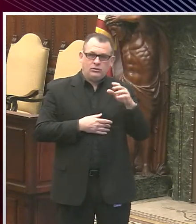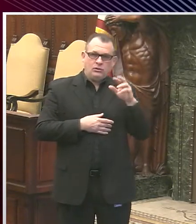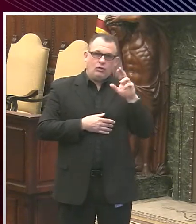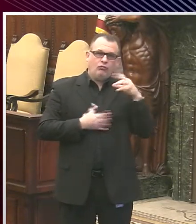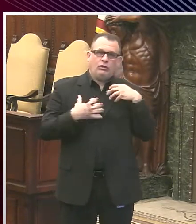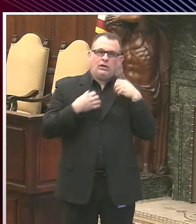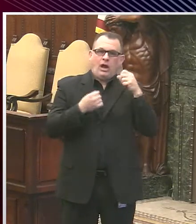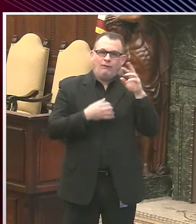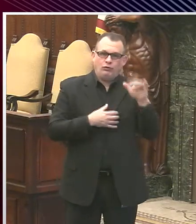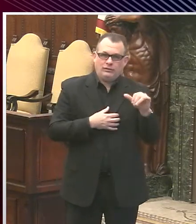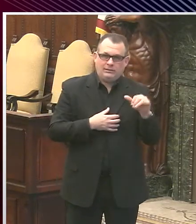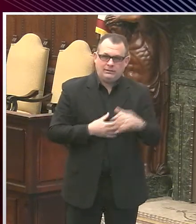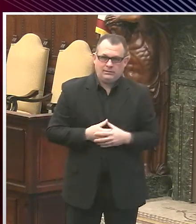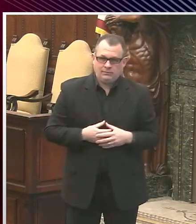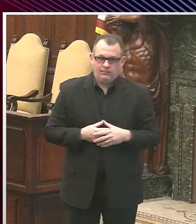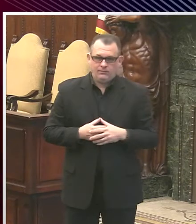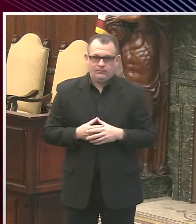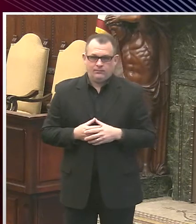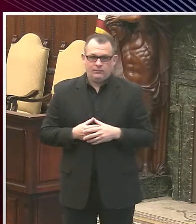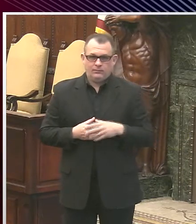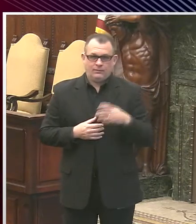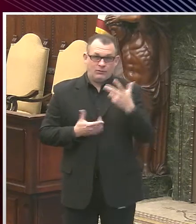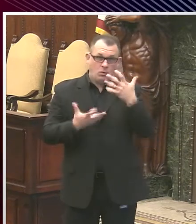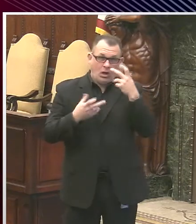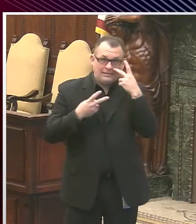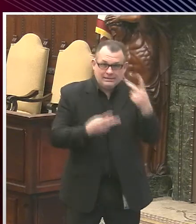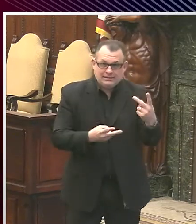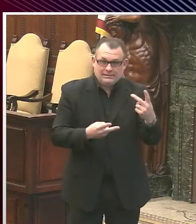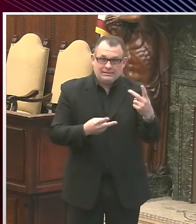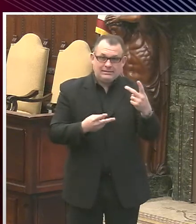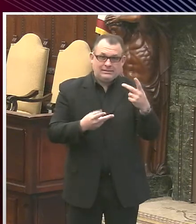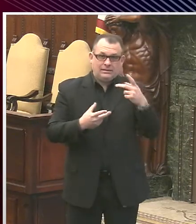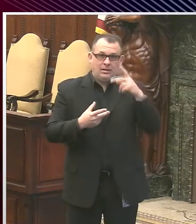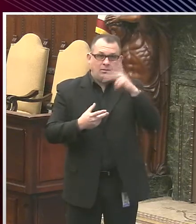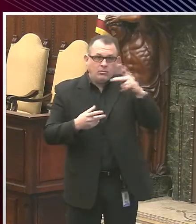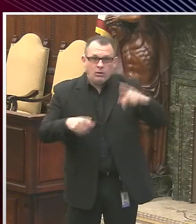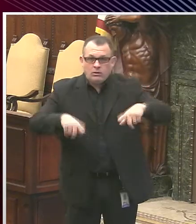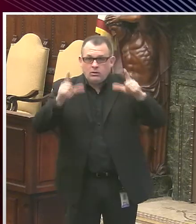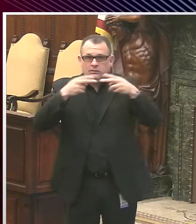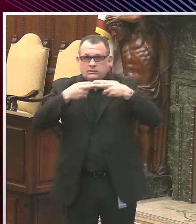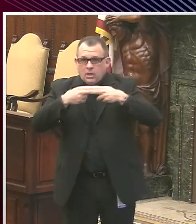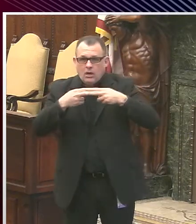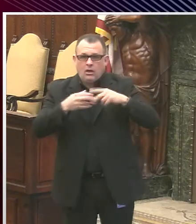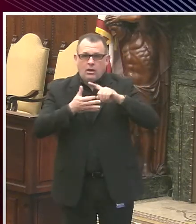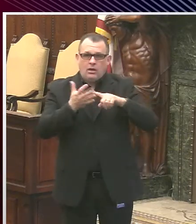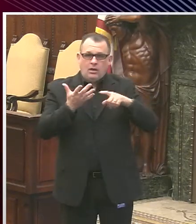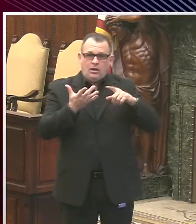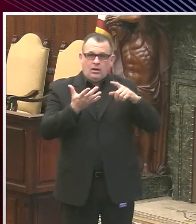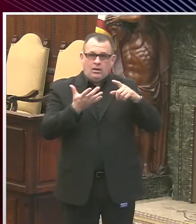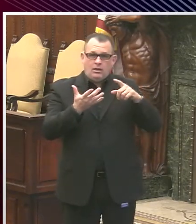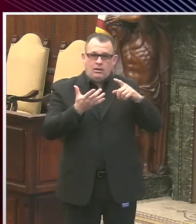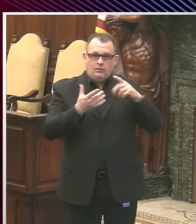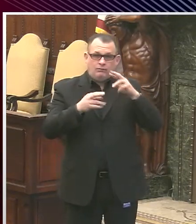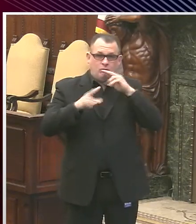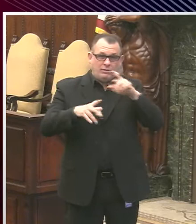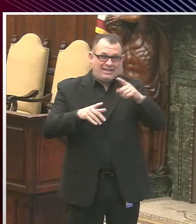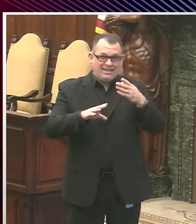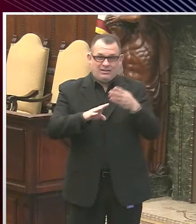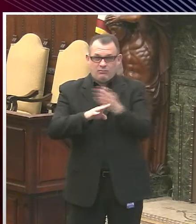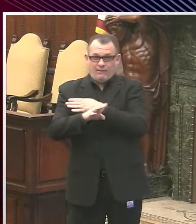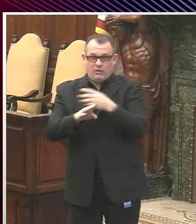phila.gov/recovery if you're interested in seeing those reporters who are on the call. If you need this PowerPoint sooner, please shoot us an email at